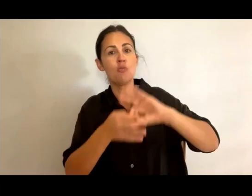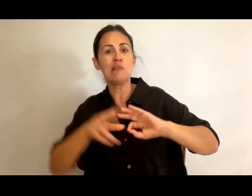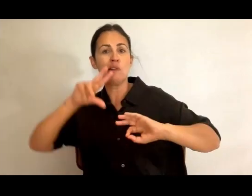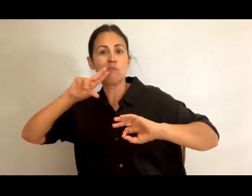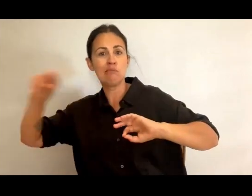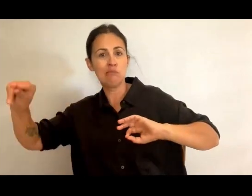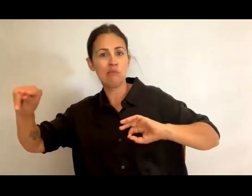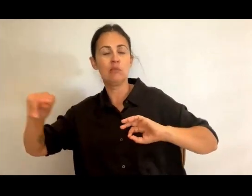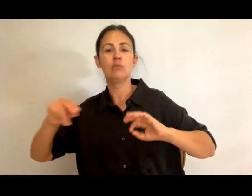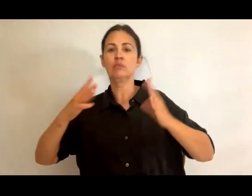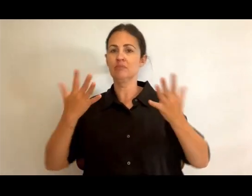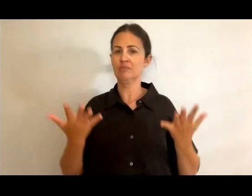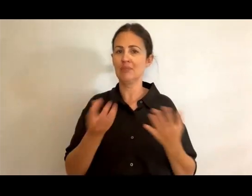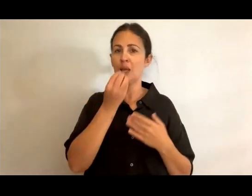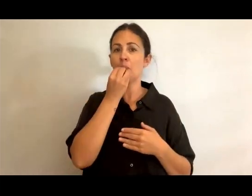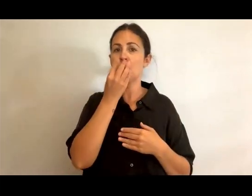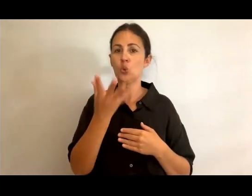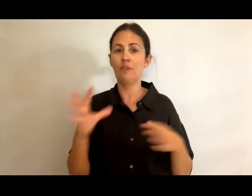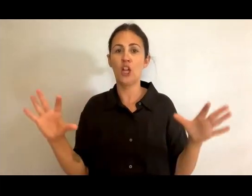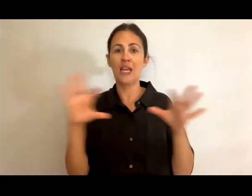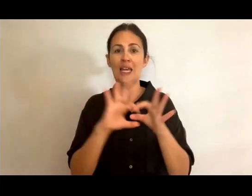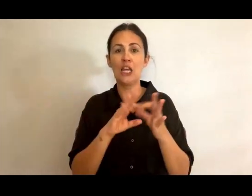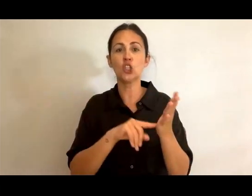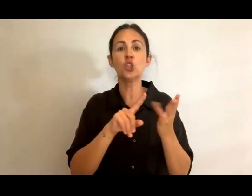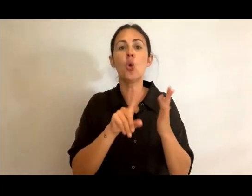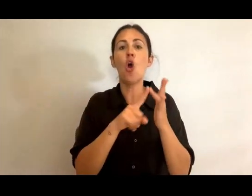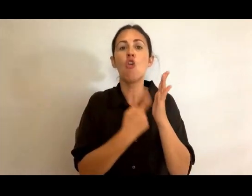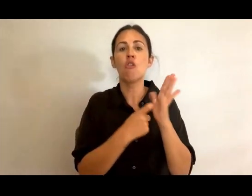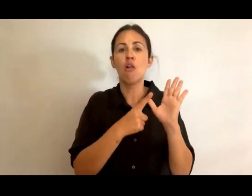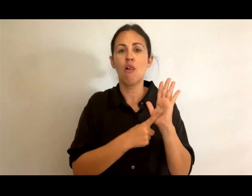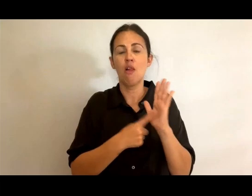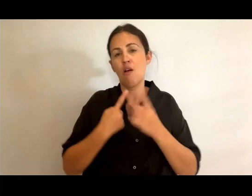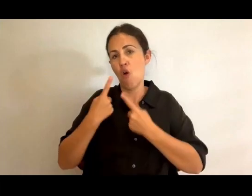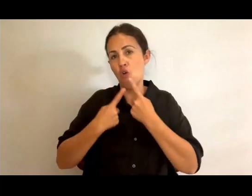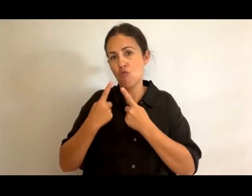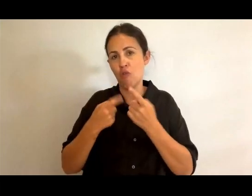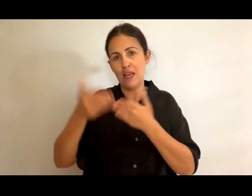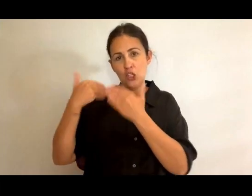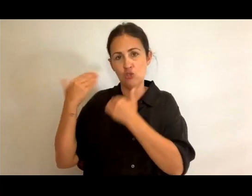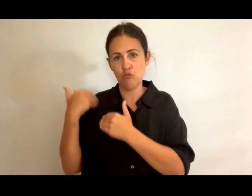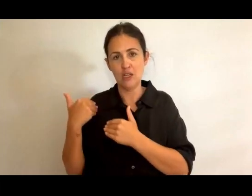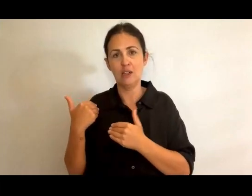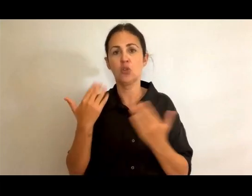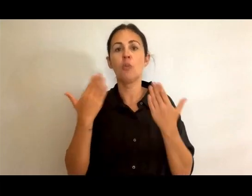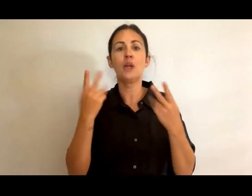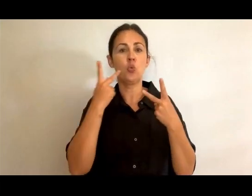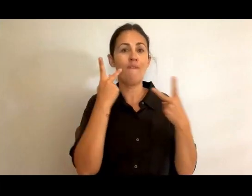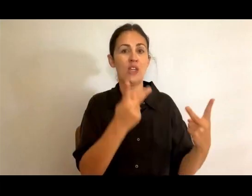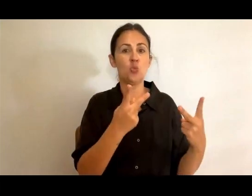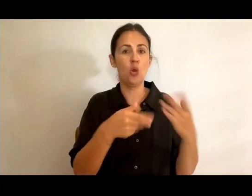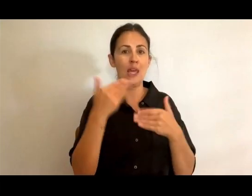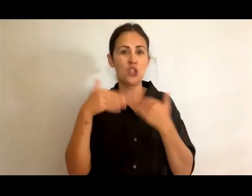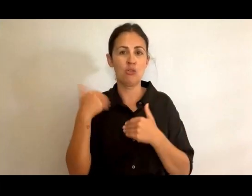beautiful connection to oral histories. And it's become a very successful piece of work in the